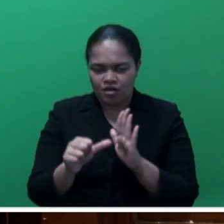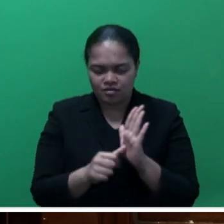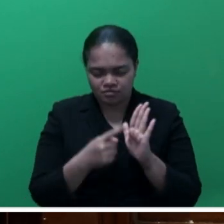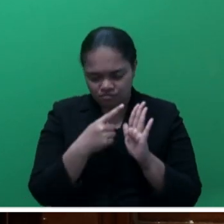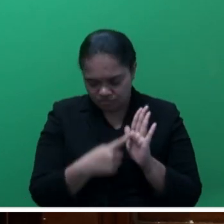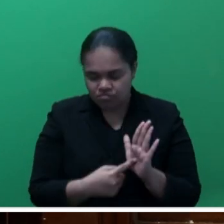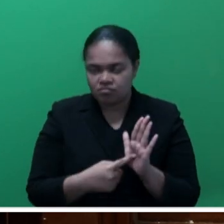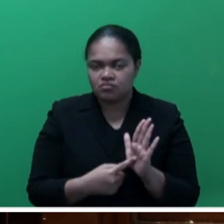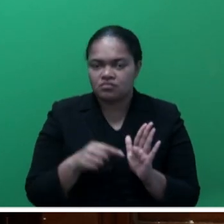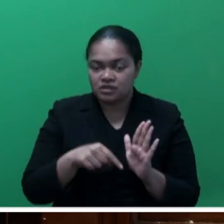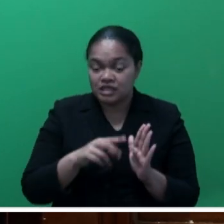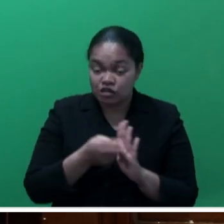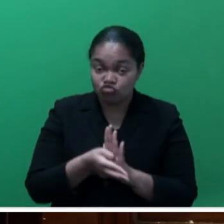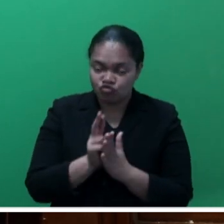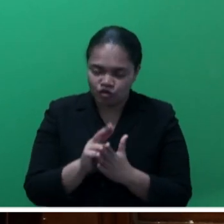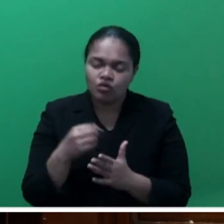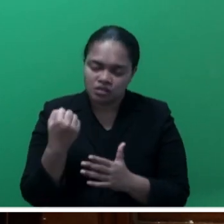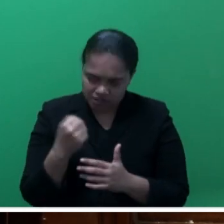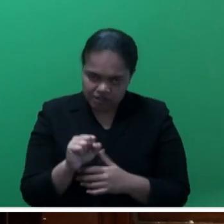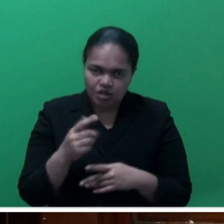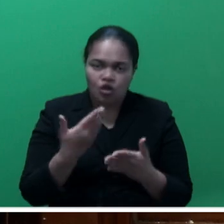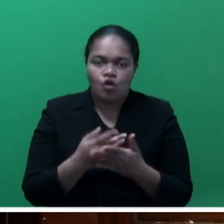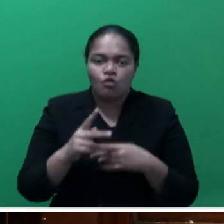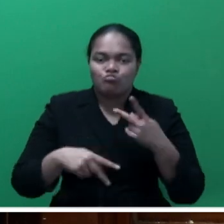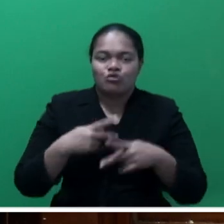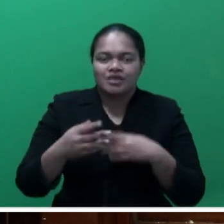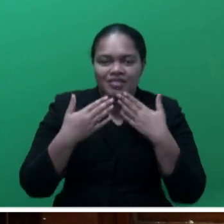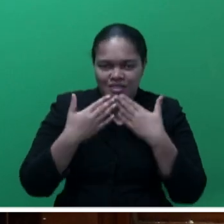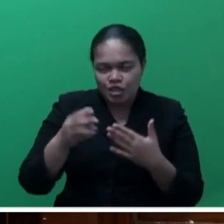the thorough review which is ongoing right now. Thank you, Madam